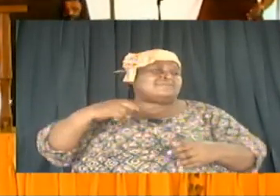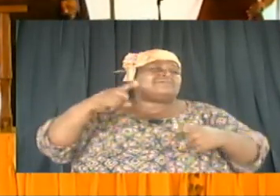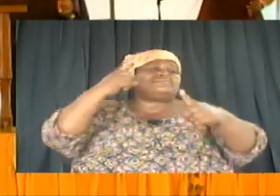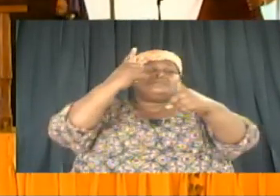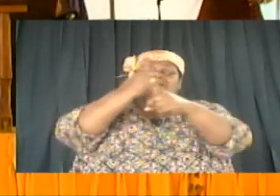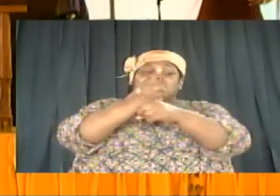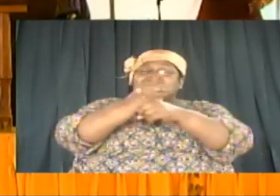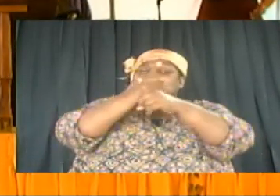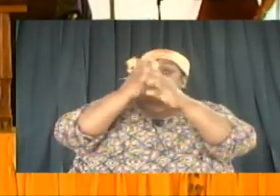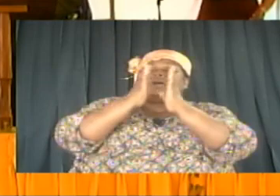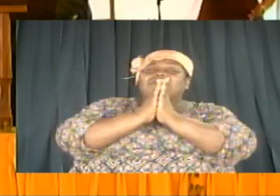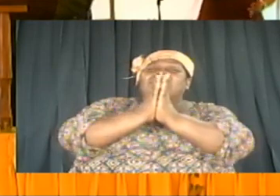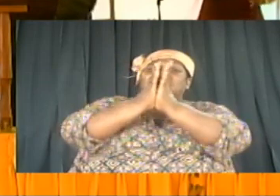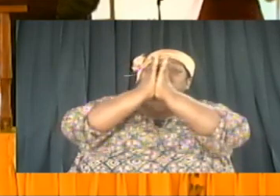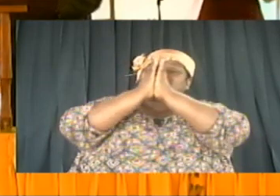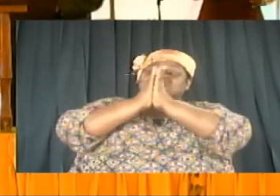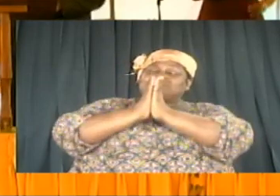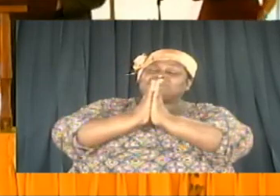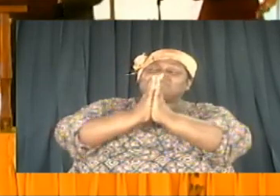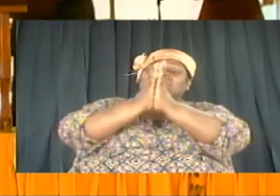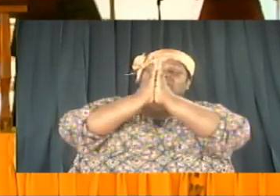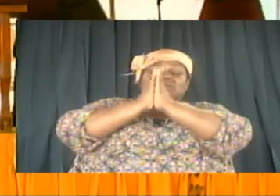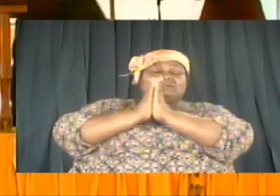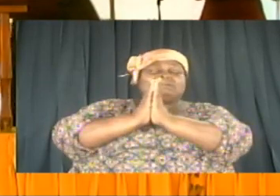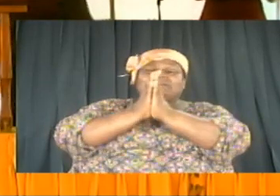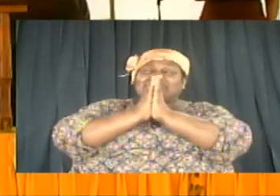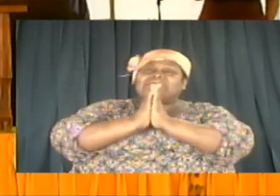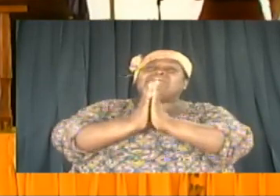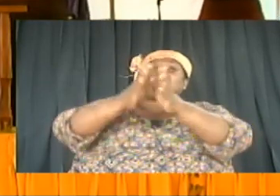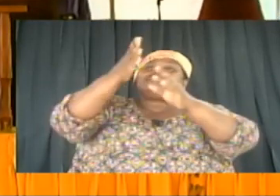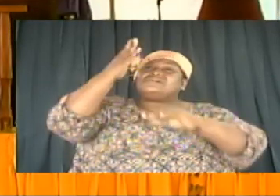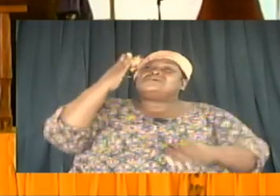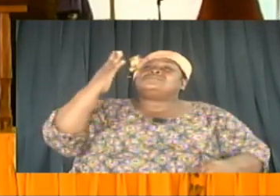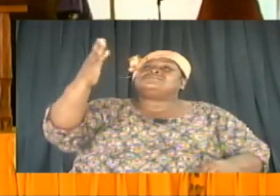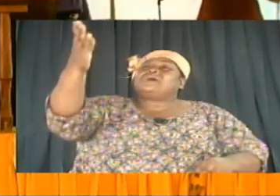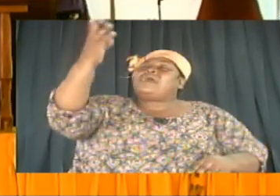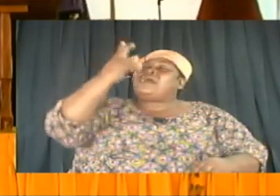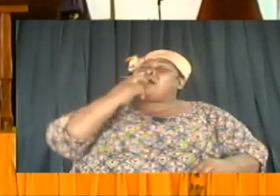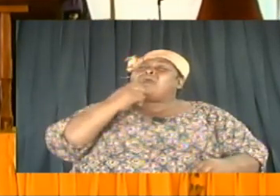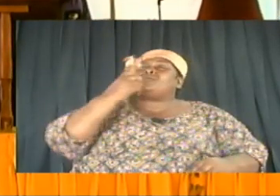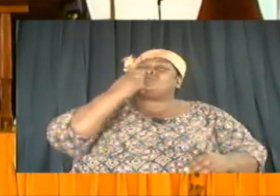And answer. Sing it again. Everybody, wherever you